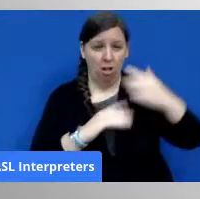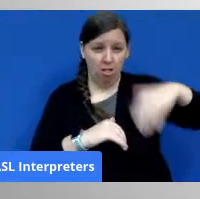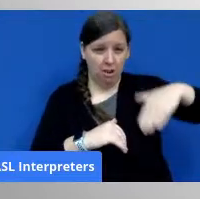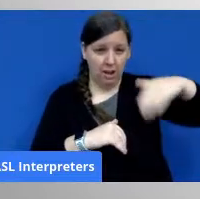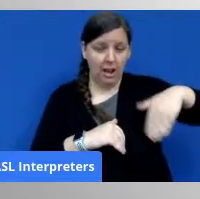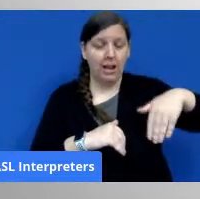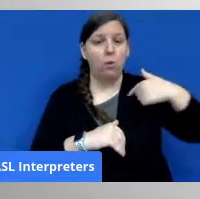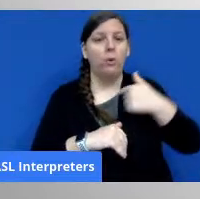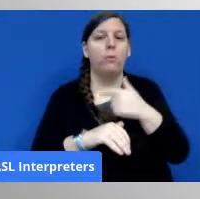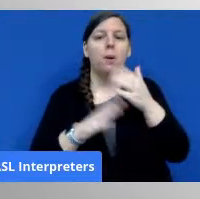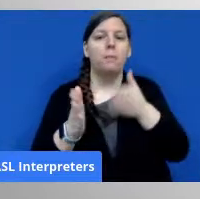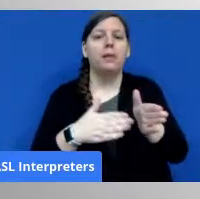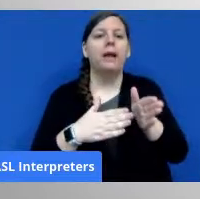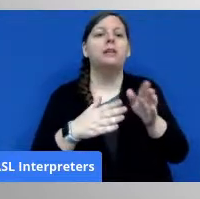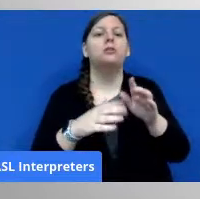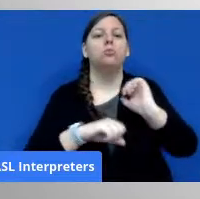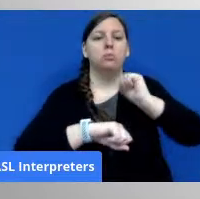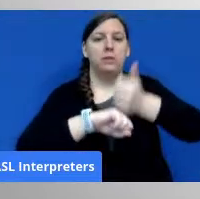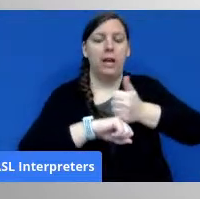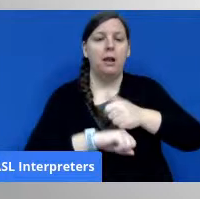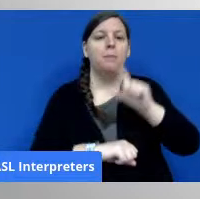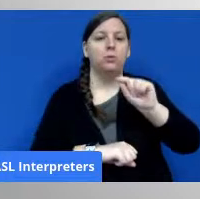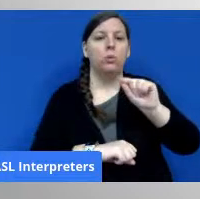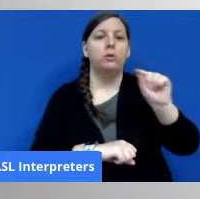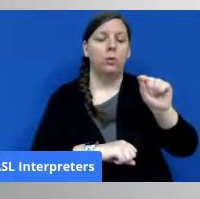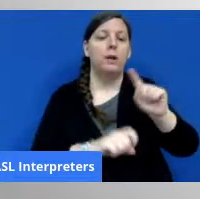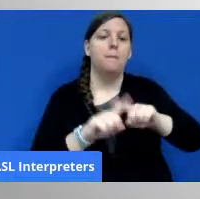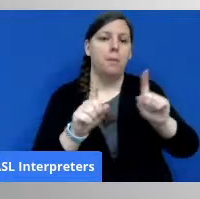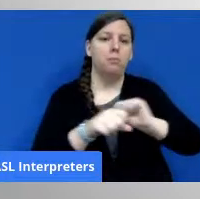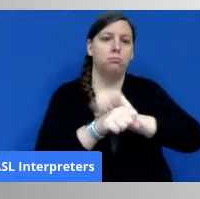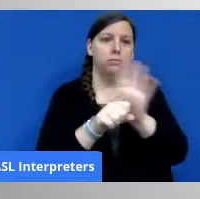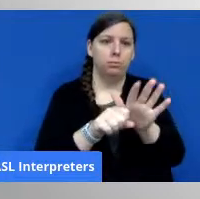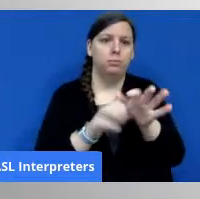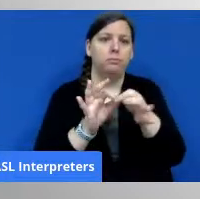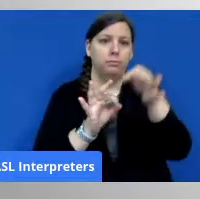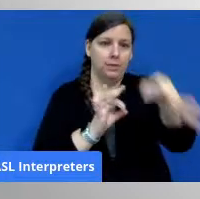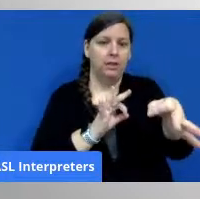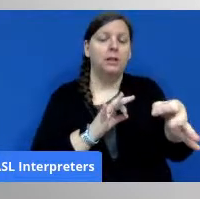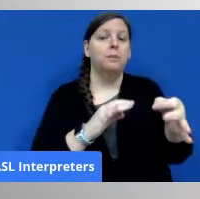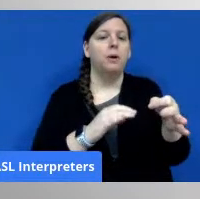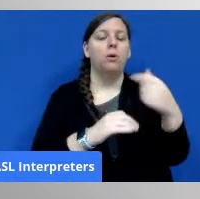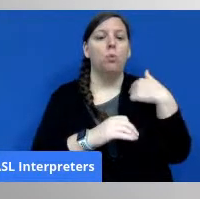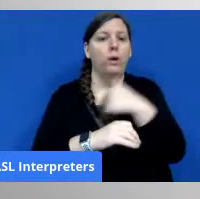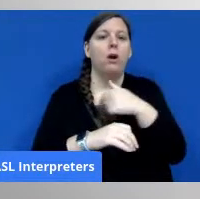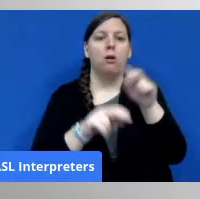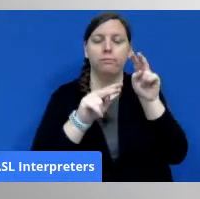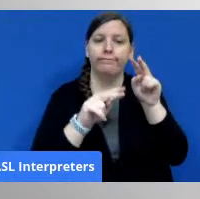off, but that is certainly what we're looking at in the future. So that's really important for us to consider. Next slide.